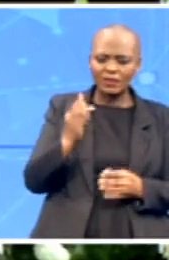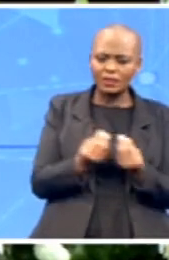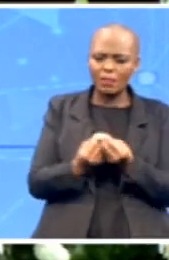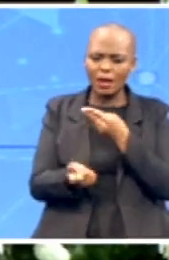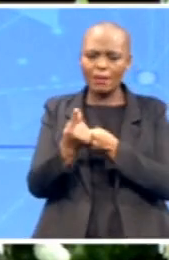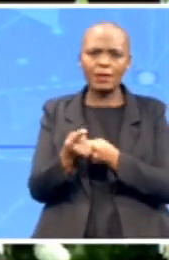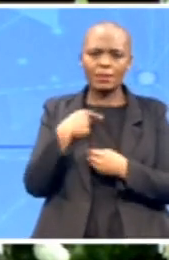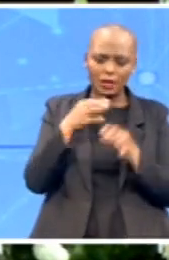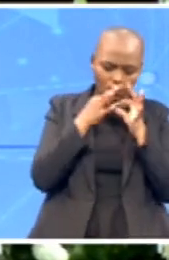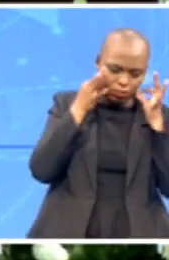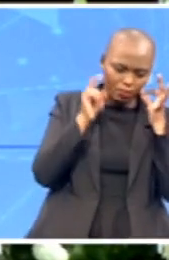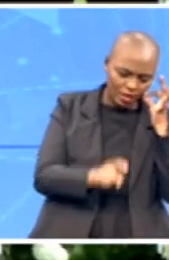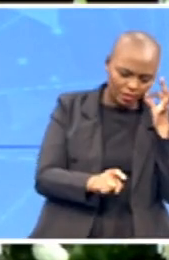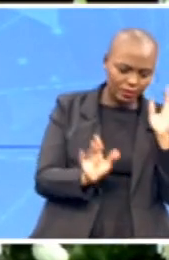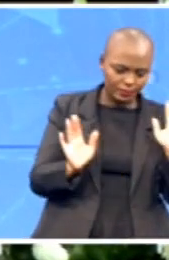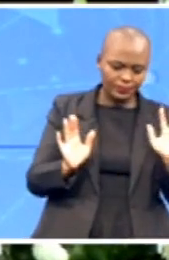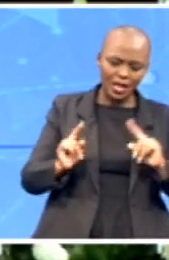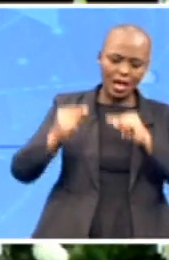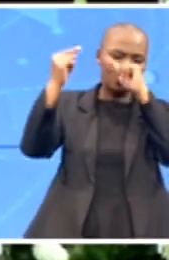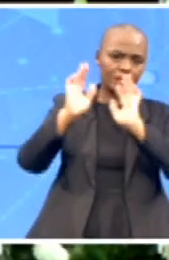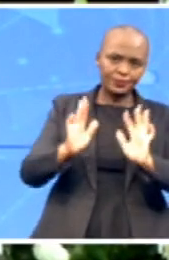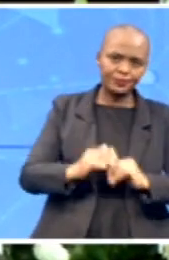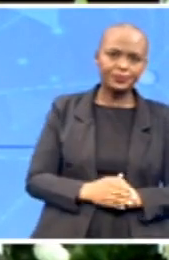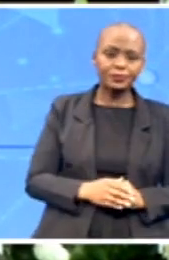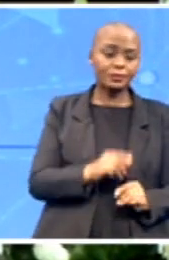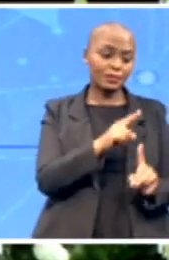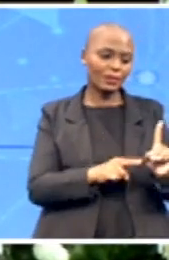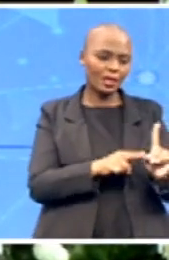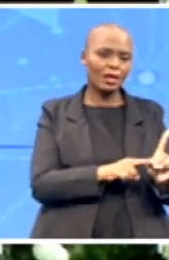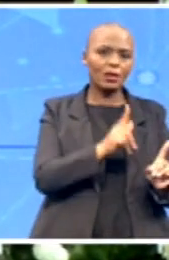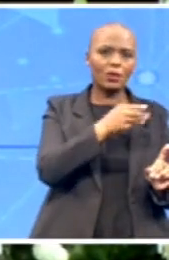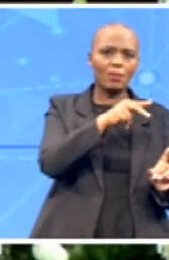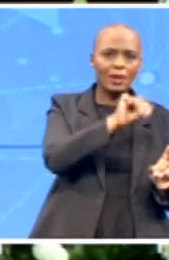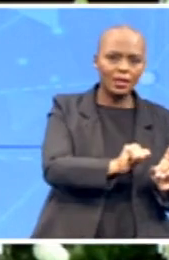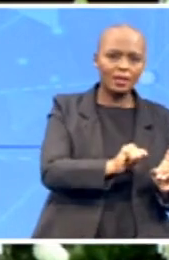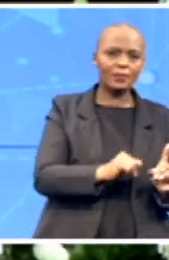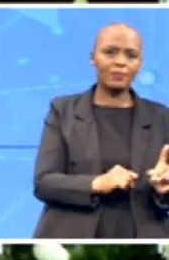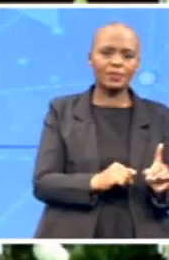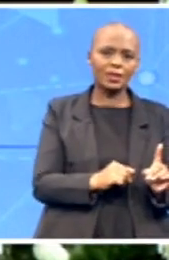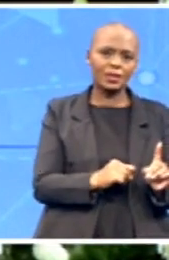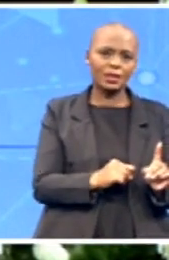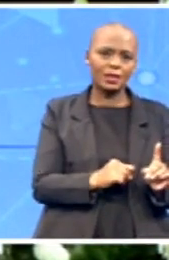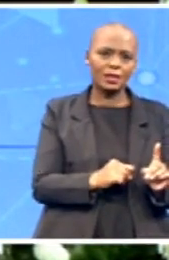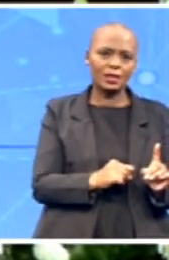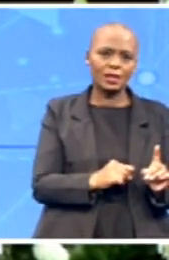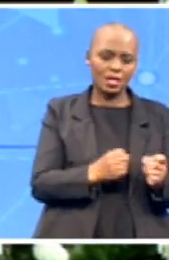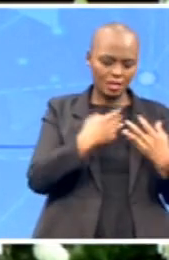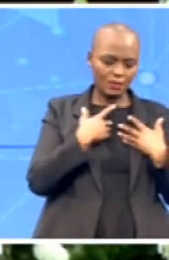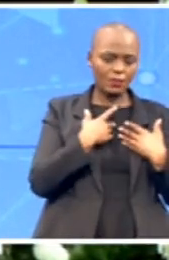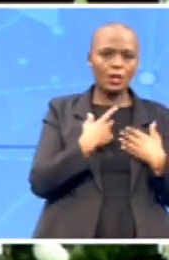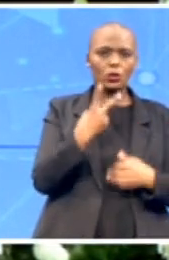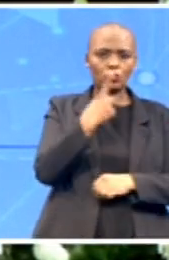Komphela will say, one of my, give me 2 days. I'm going to solve this